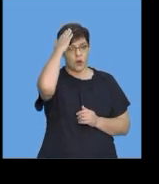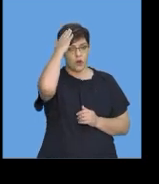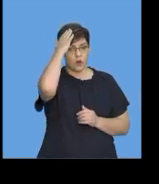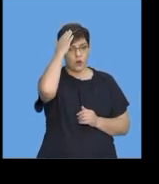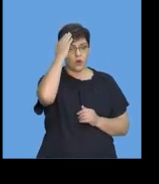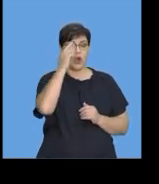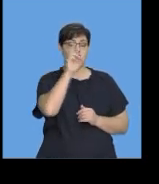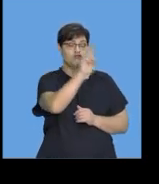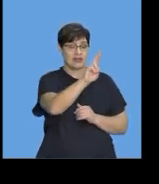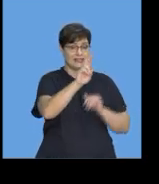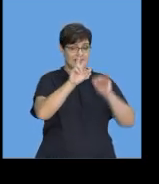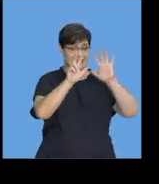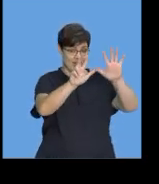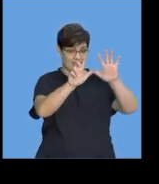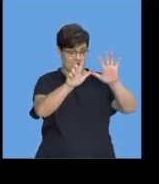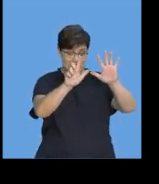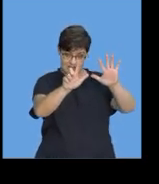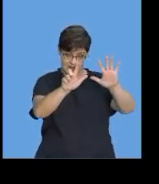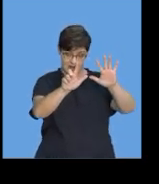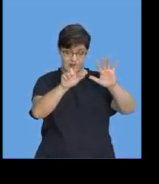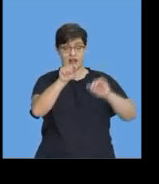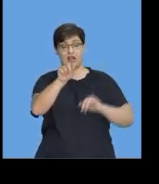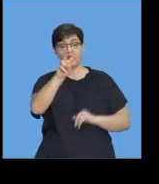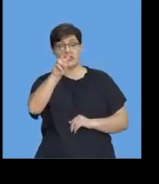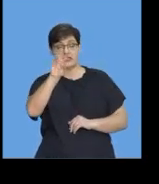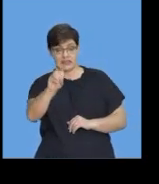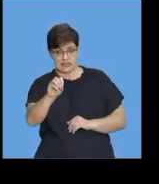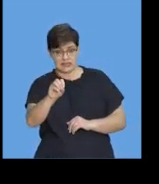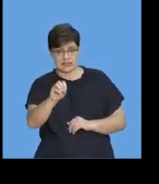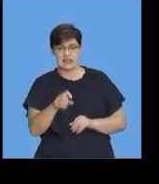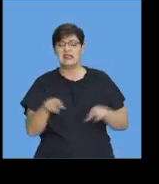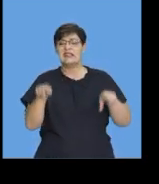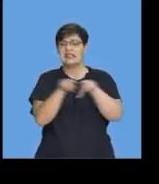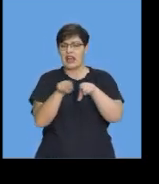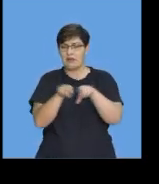7 rand and 20 cents is equal to